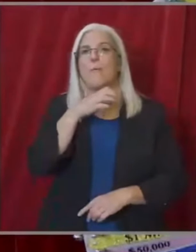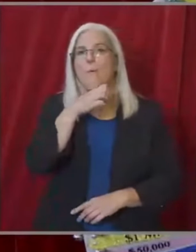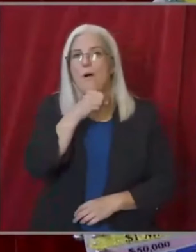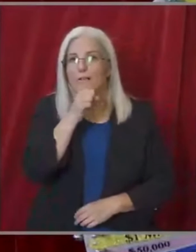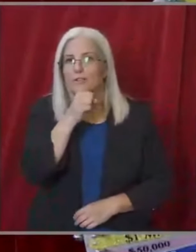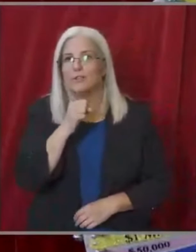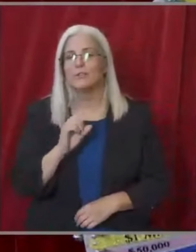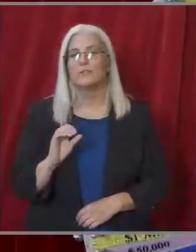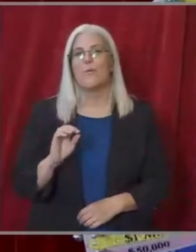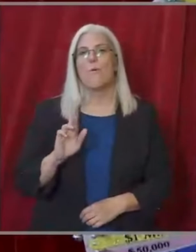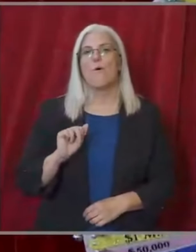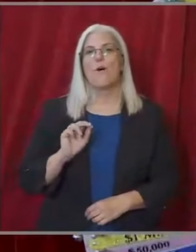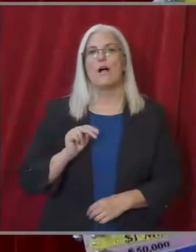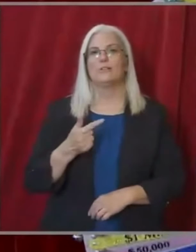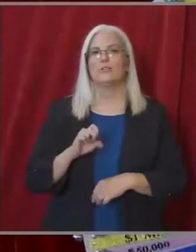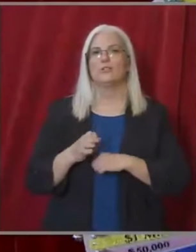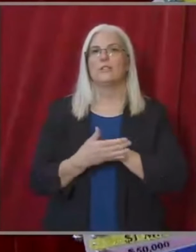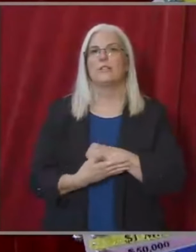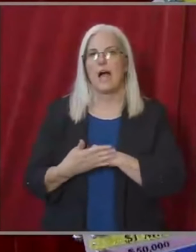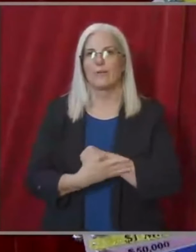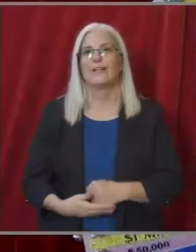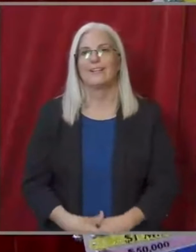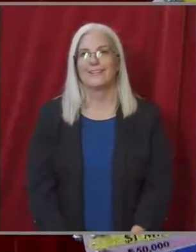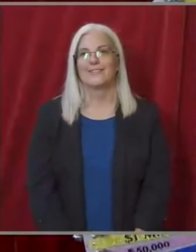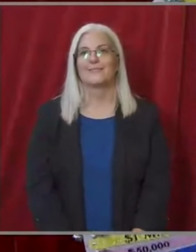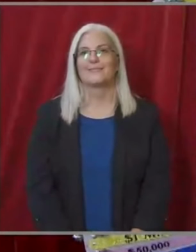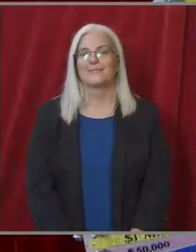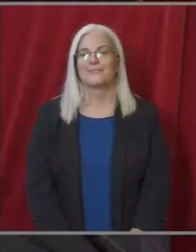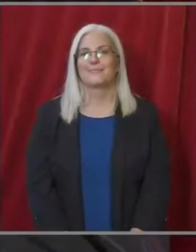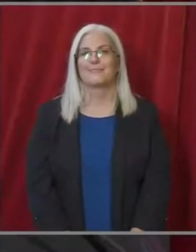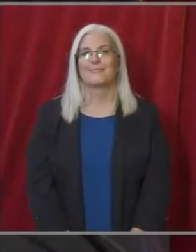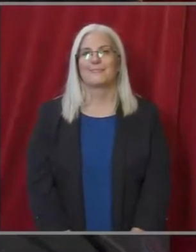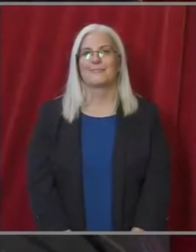Orange County! All right!